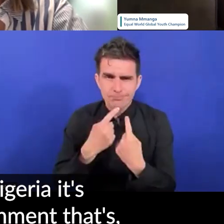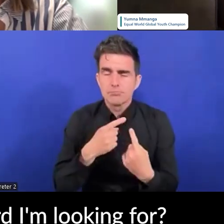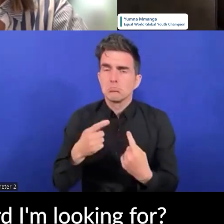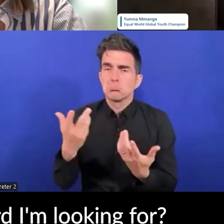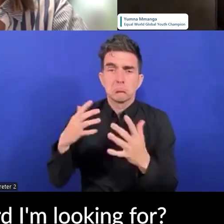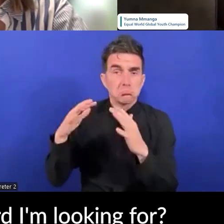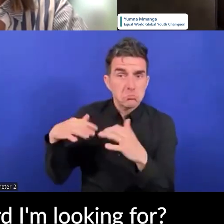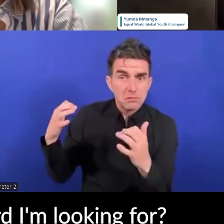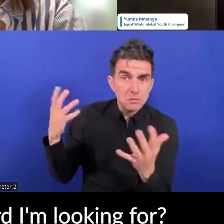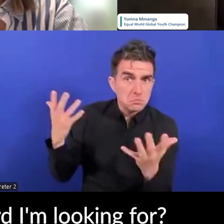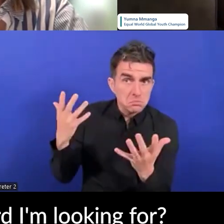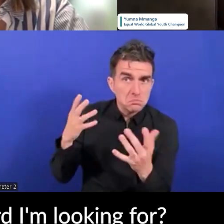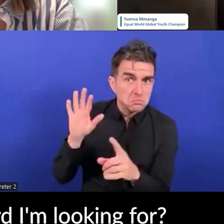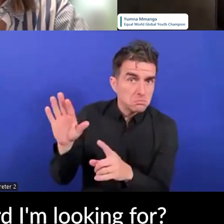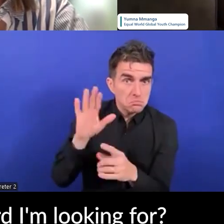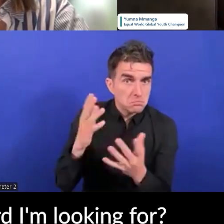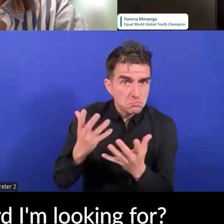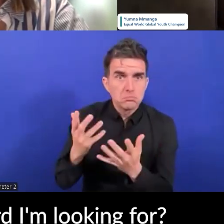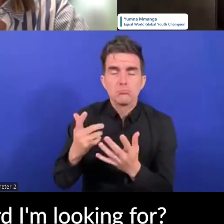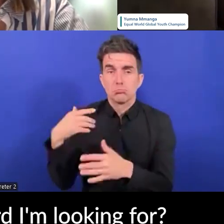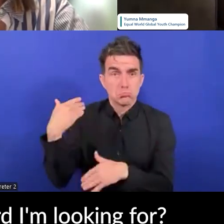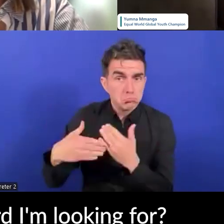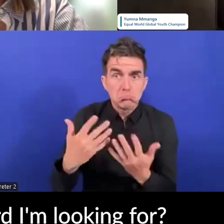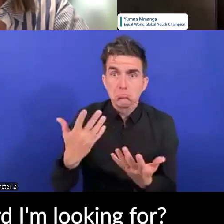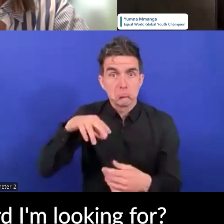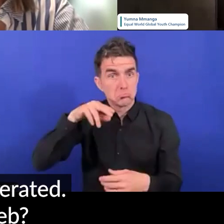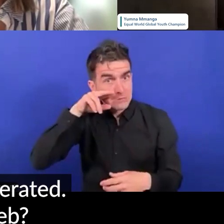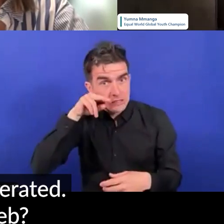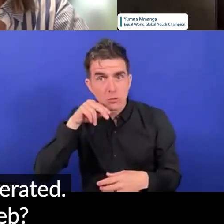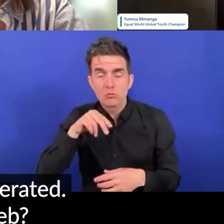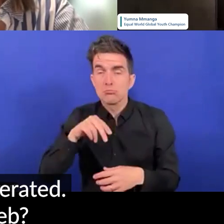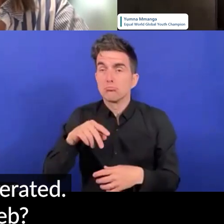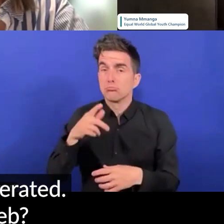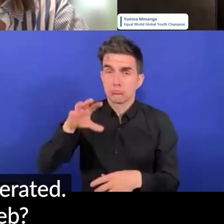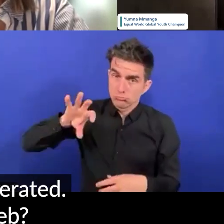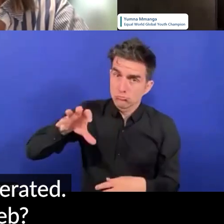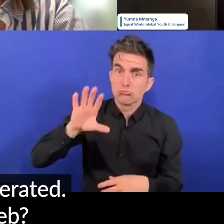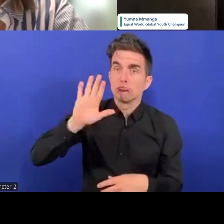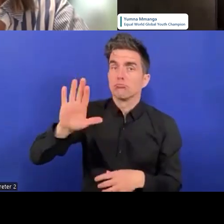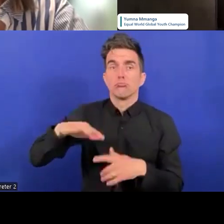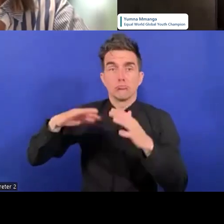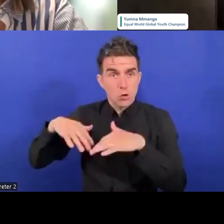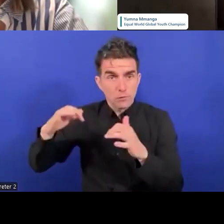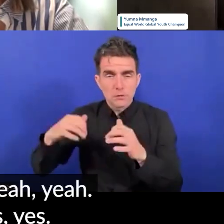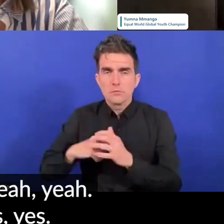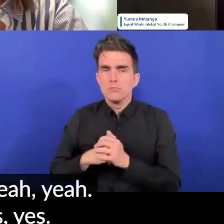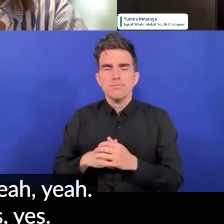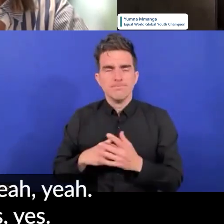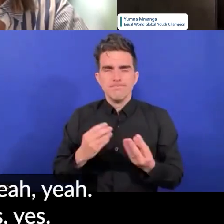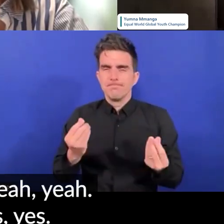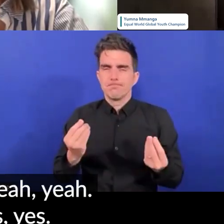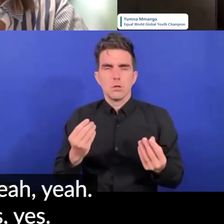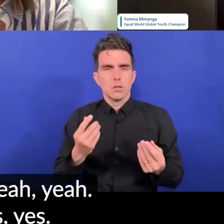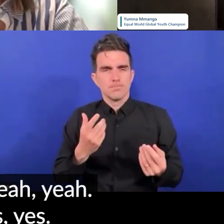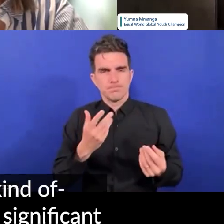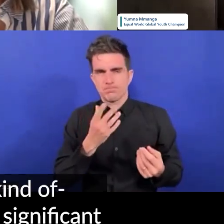that's it's what's the word I'm looking for? It's like federated. So, Beb? Yeah, Yeah, yeah,